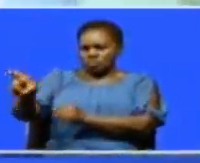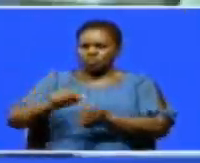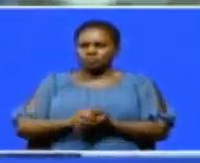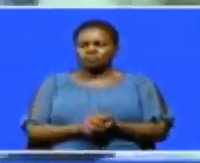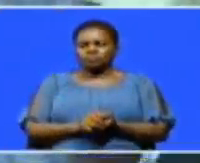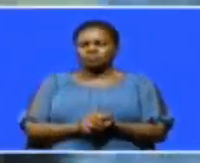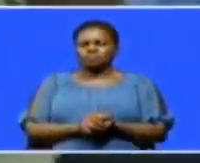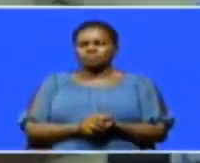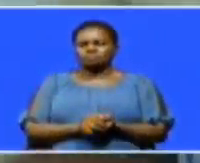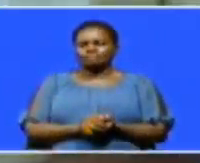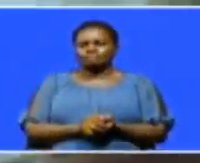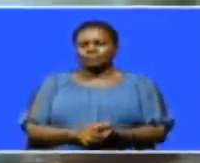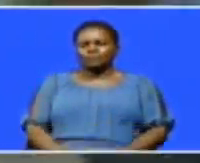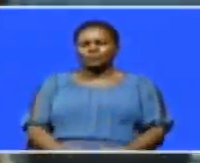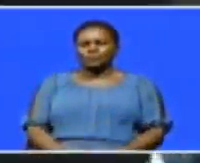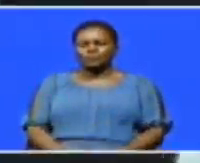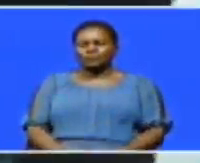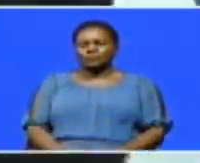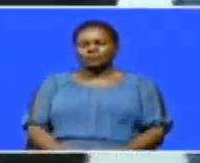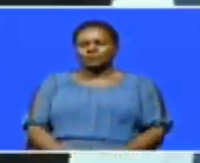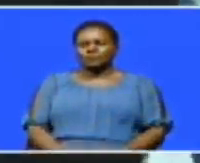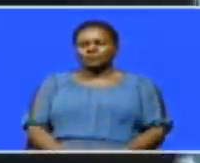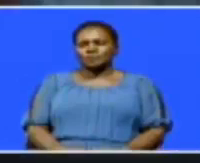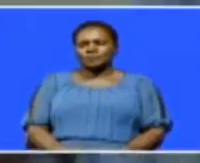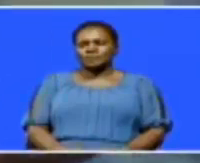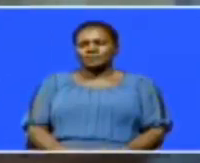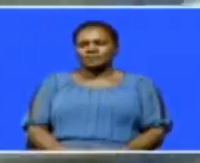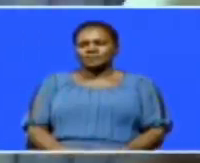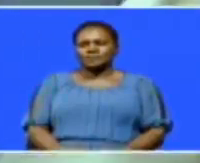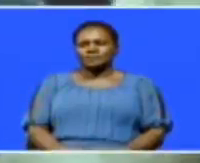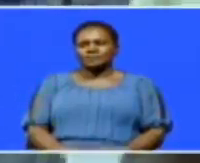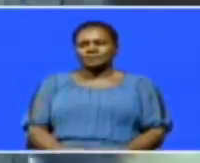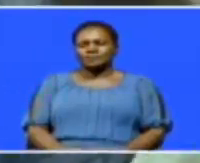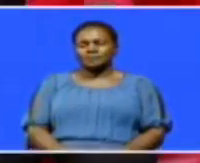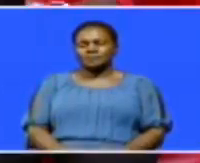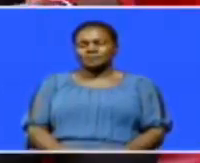Brian Obuya, KTN News.